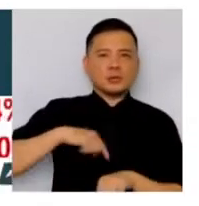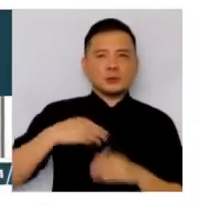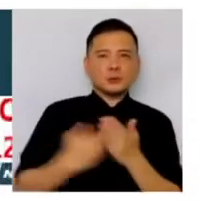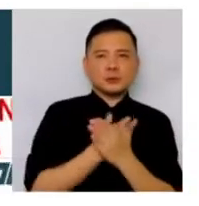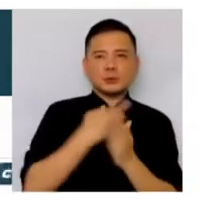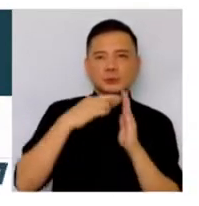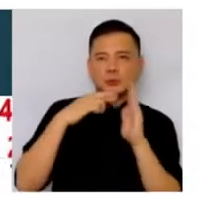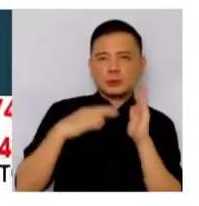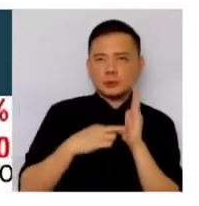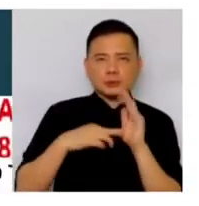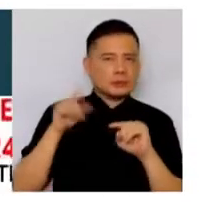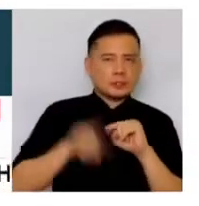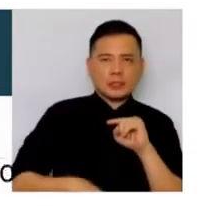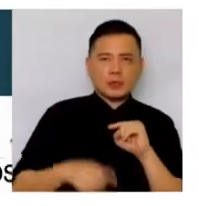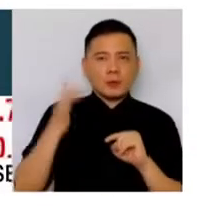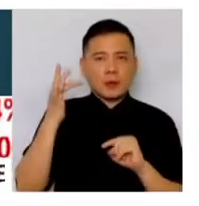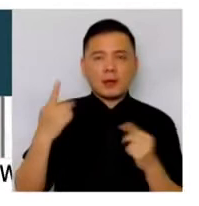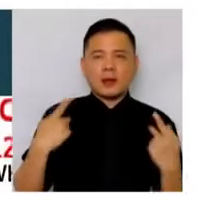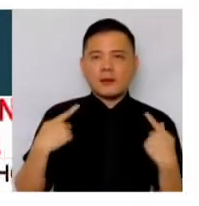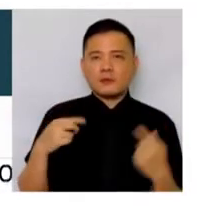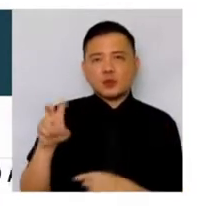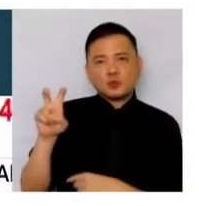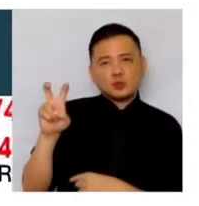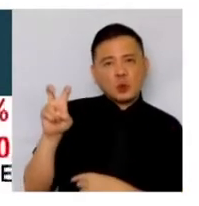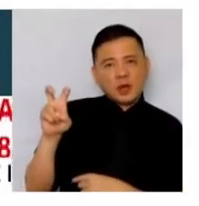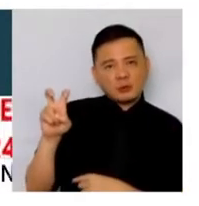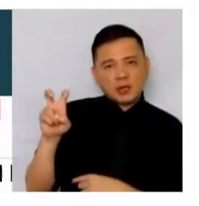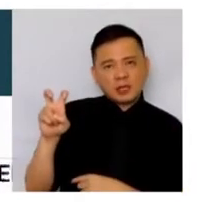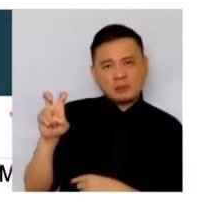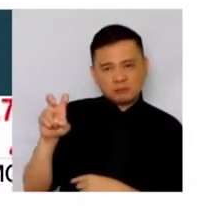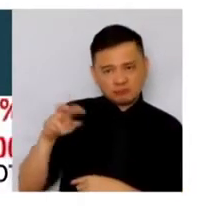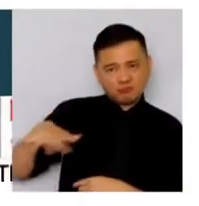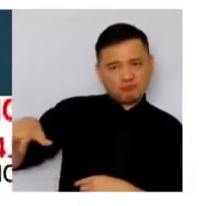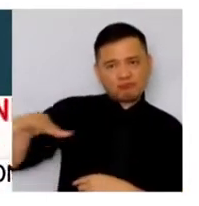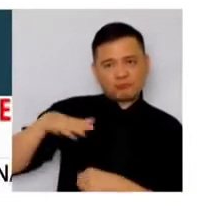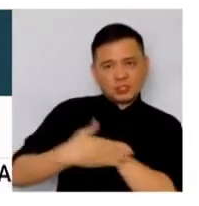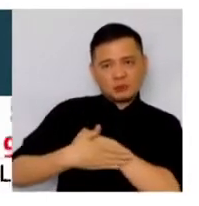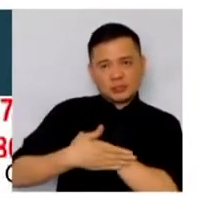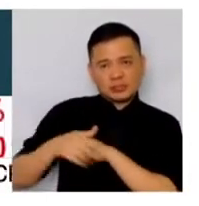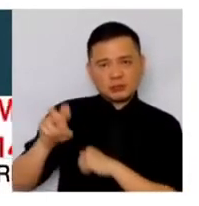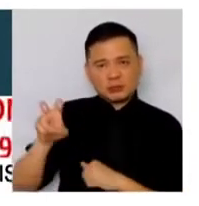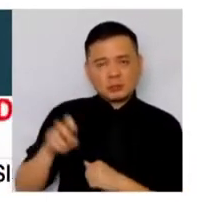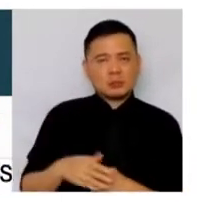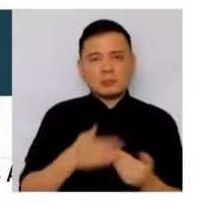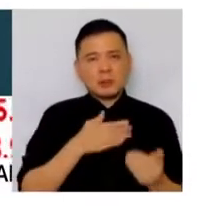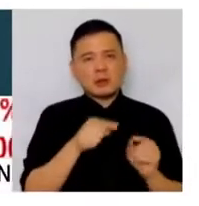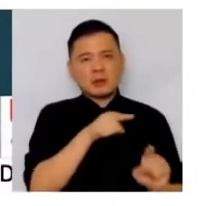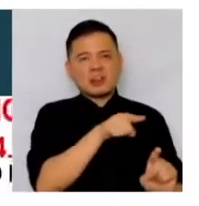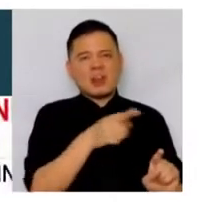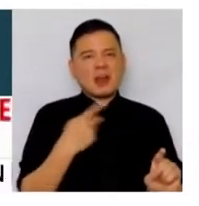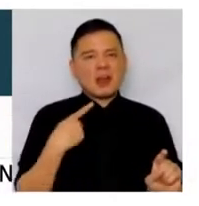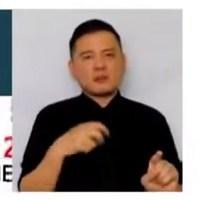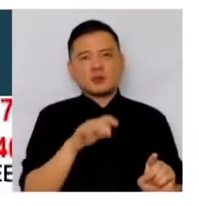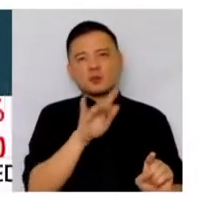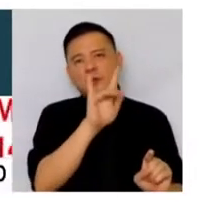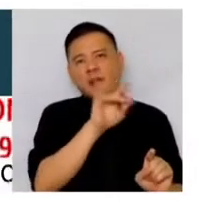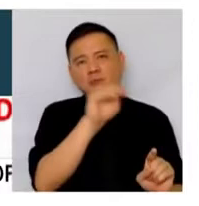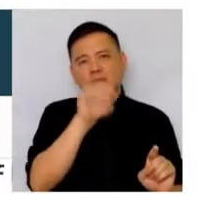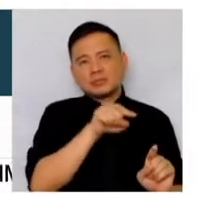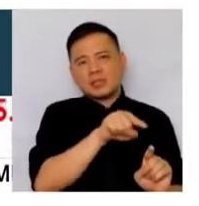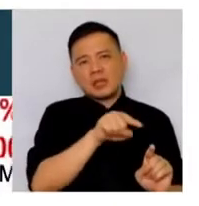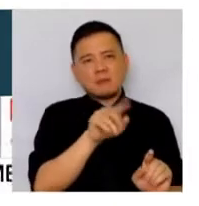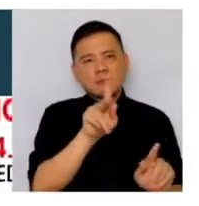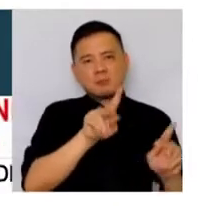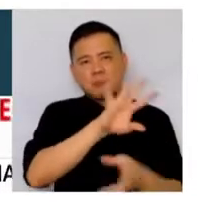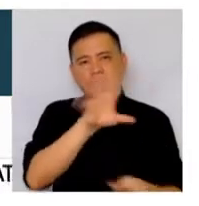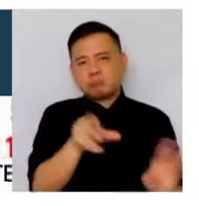game because there are 200 of us, and China, never mind that she has 25% of the total population of the world,